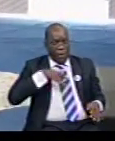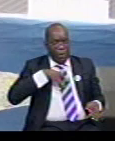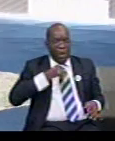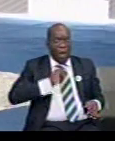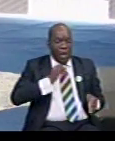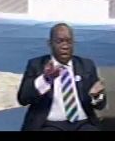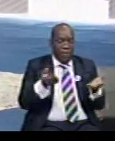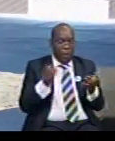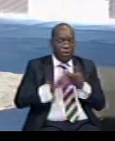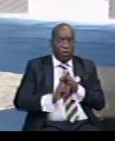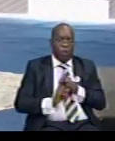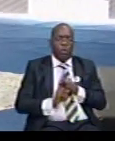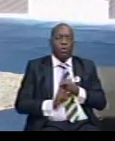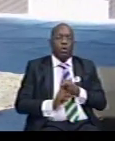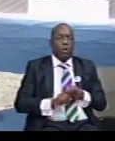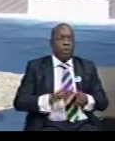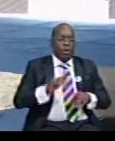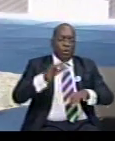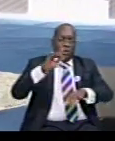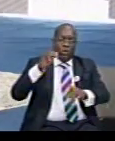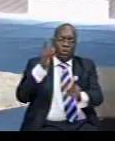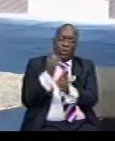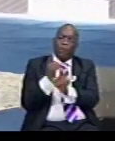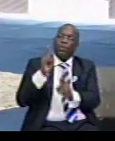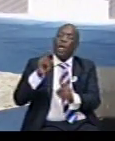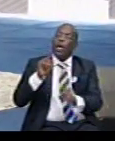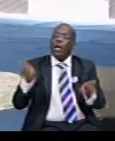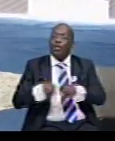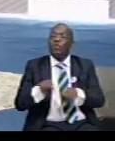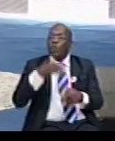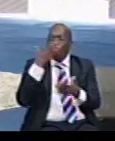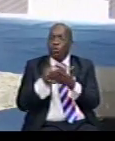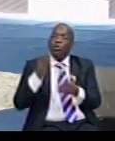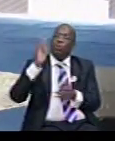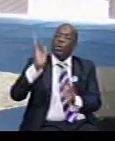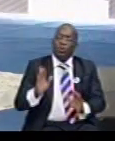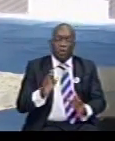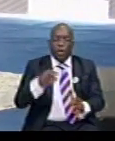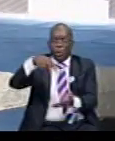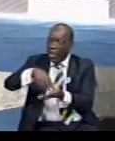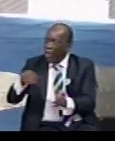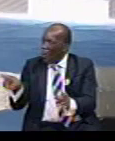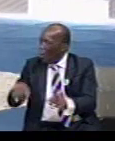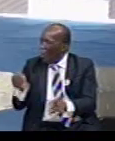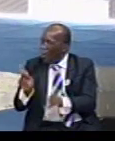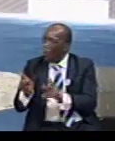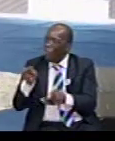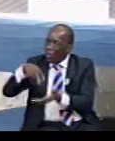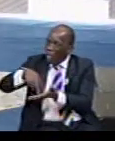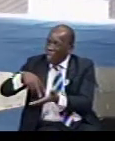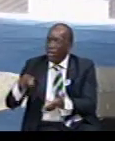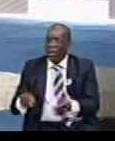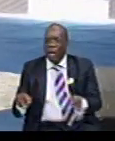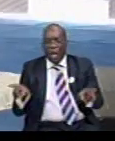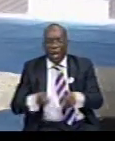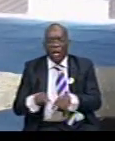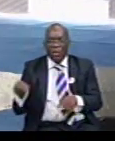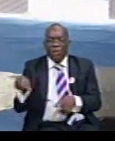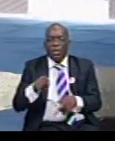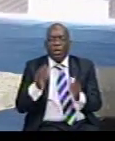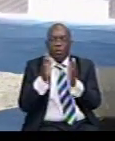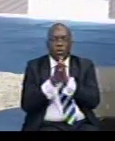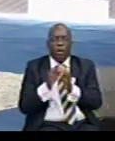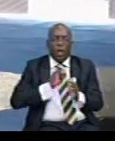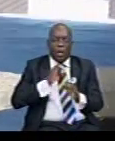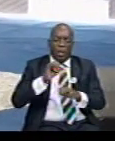know, as a good pastor, tell her to stand up. Other people are standing up. Why don't you stand up as we're praying? And so I gently laid